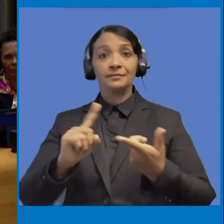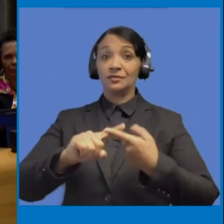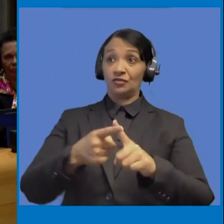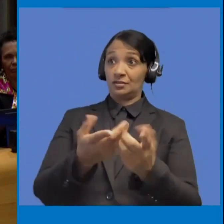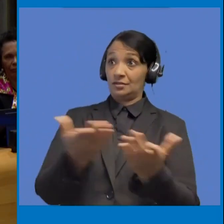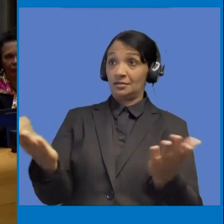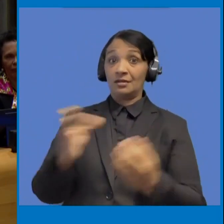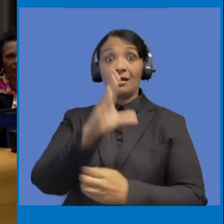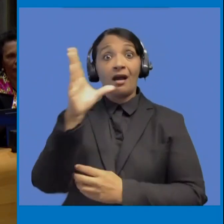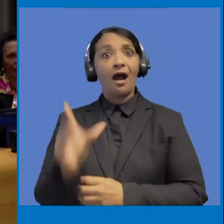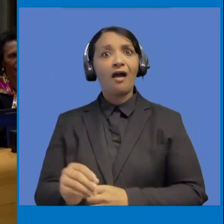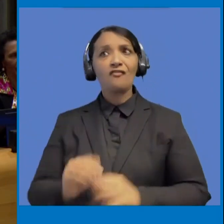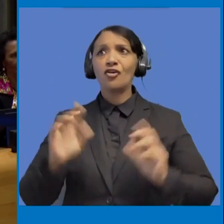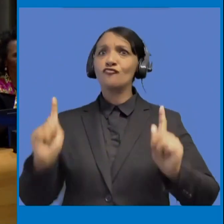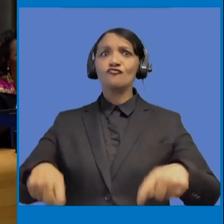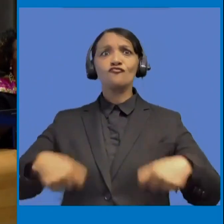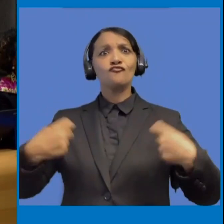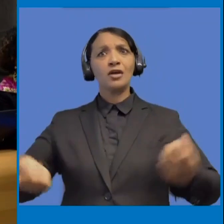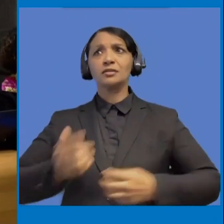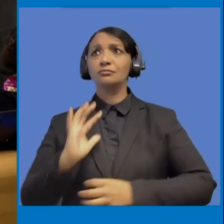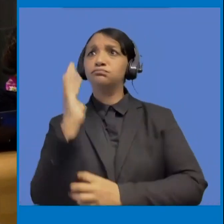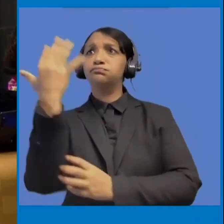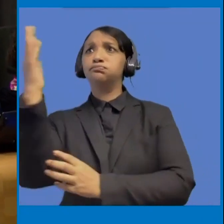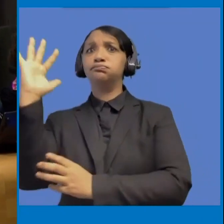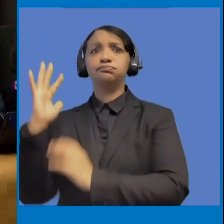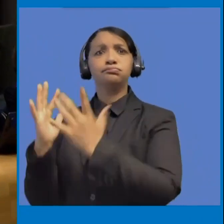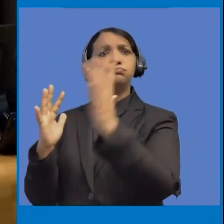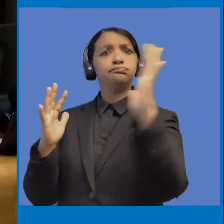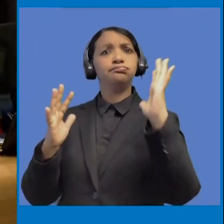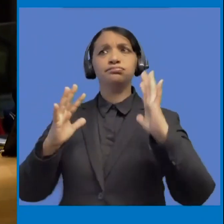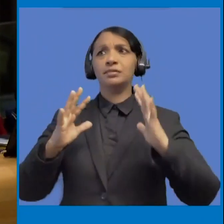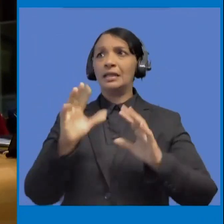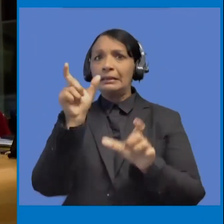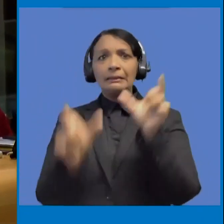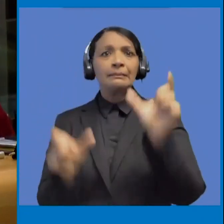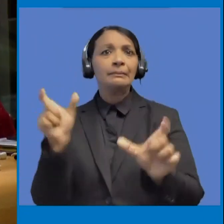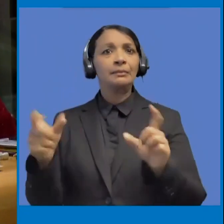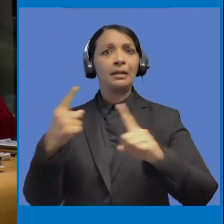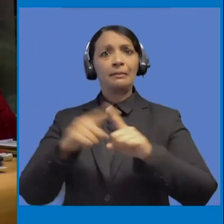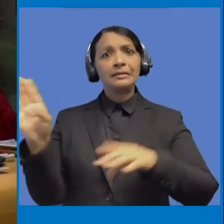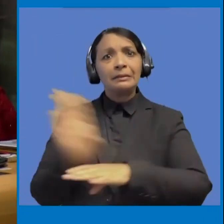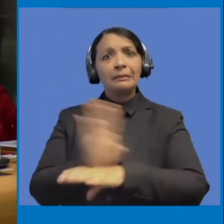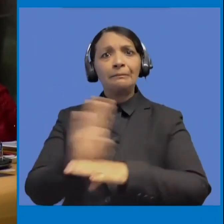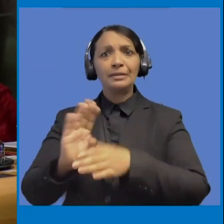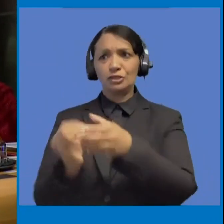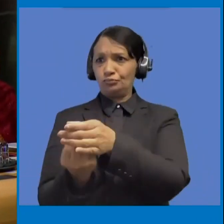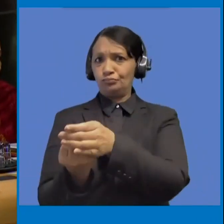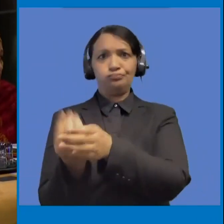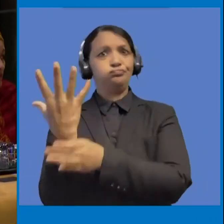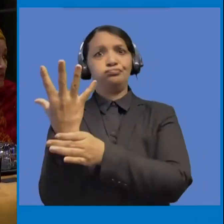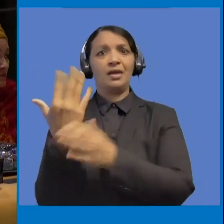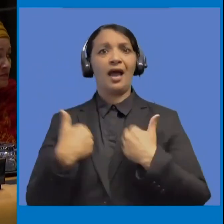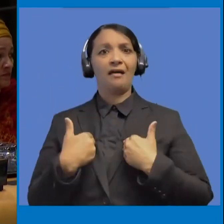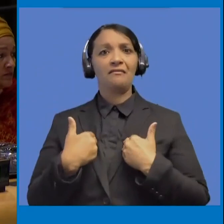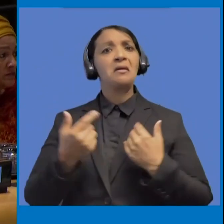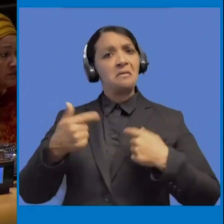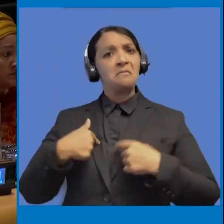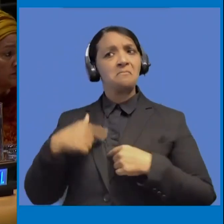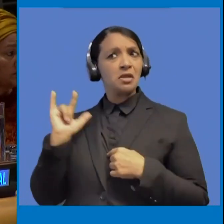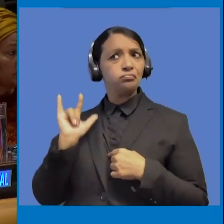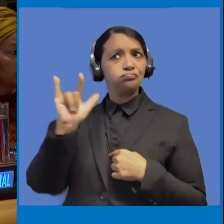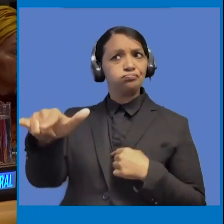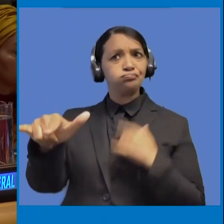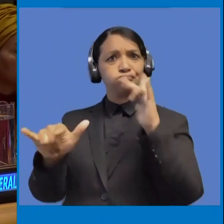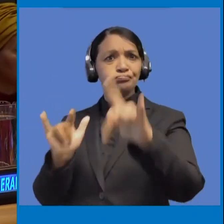natural, human, cultural, and entrepreneurial richness. On each of my many visits, I see the hope, energy,